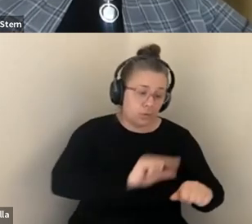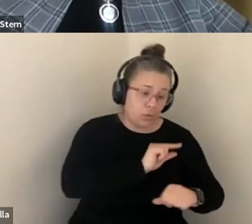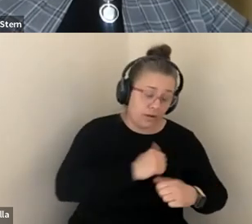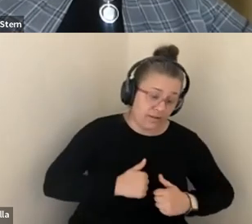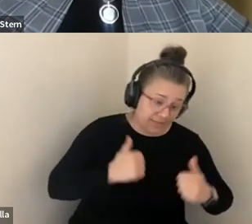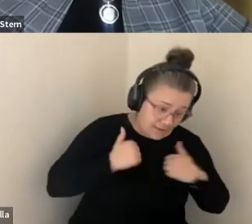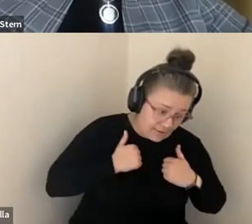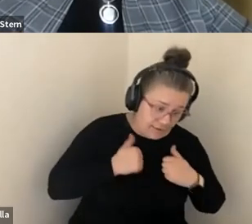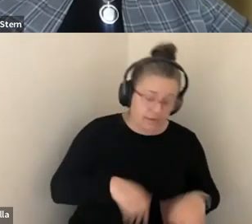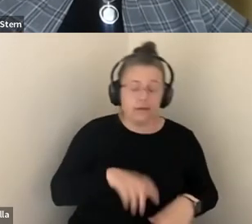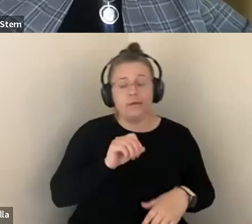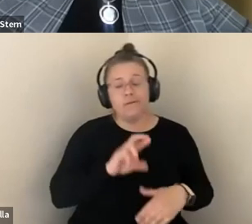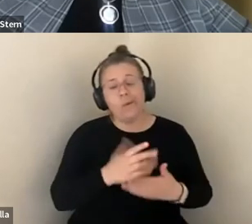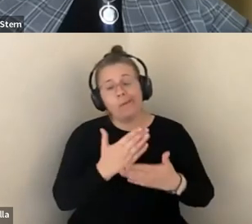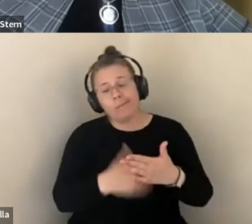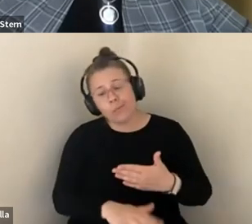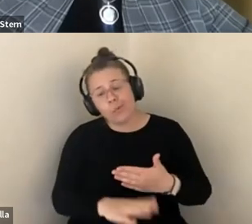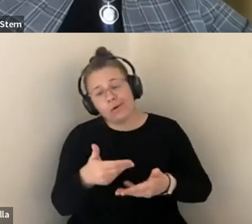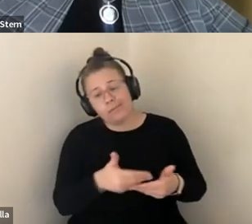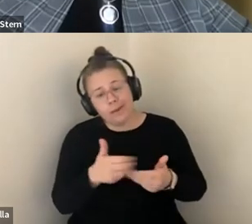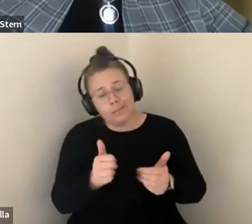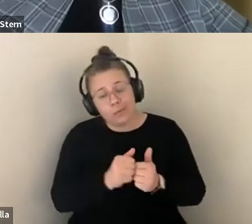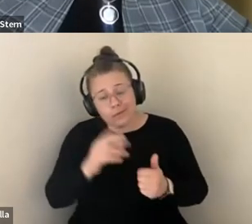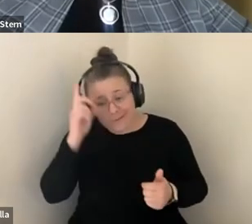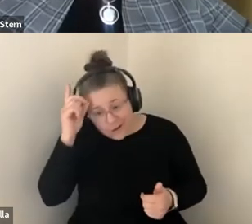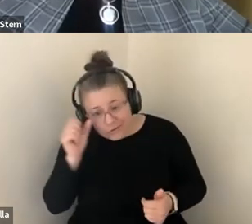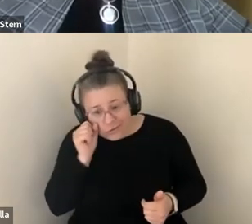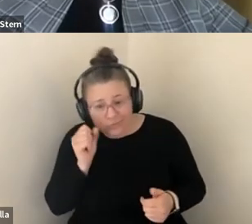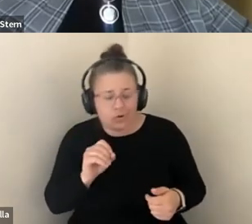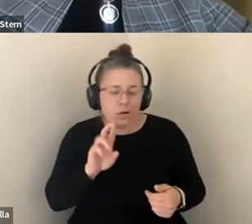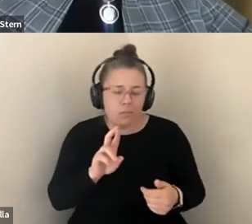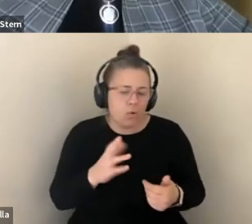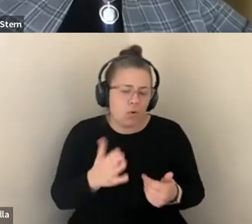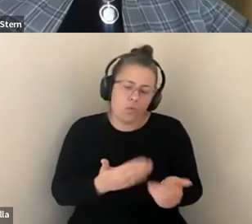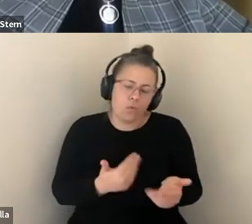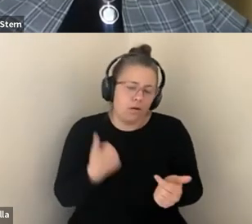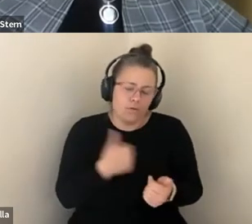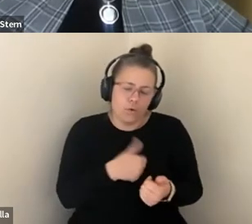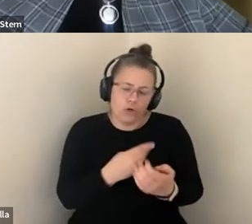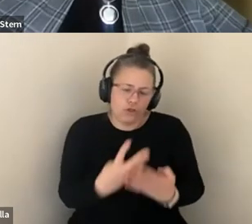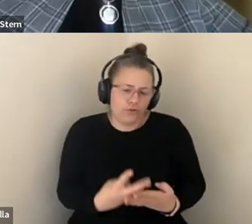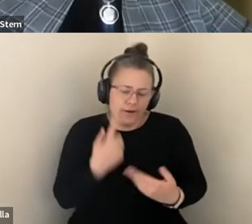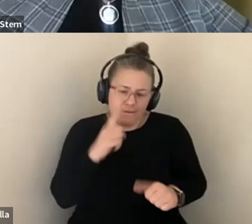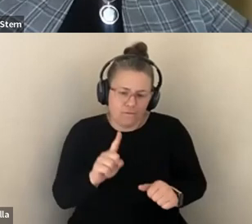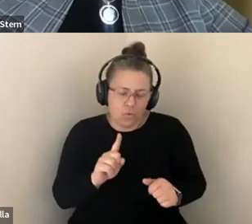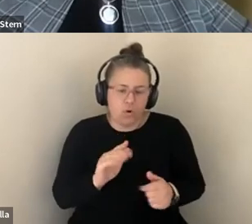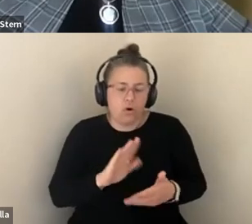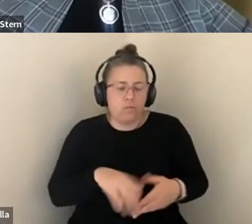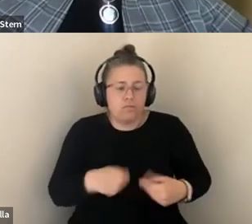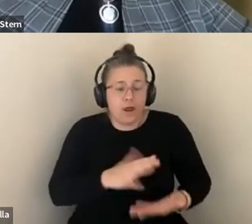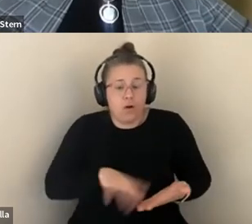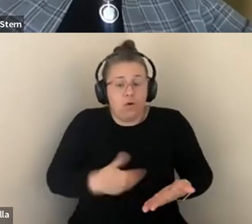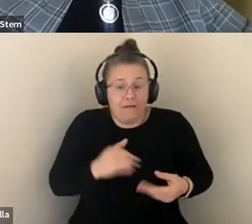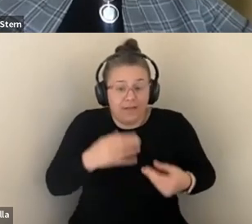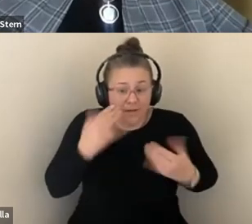having a child with Down syndrome or any other potential thing that we might be screening for can still fit within the values, within your picture of a